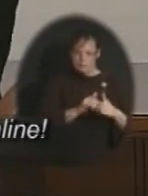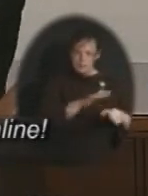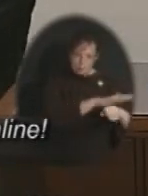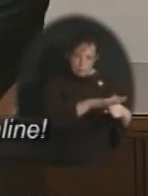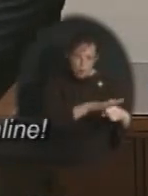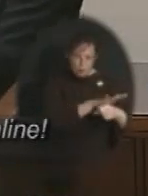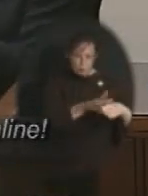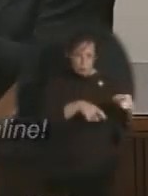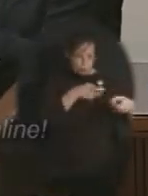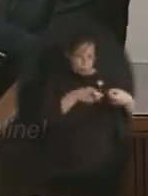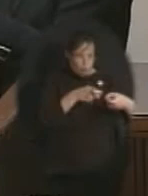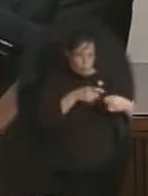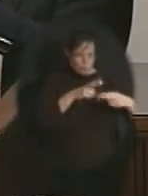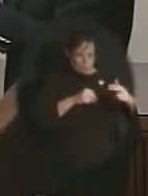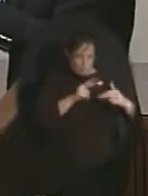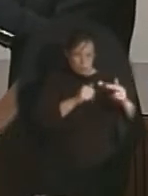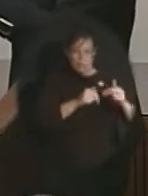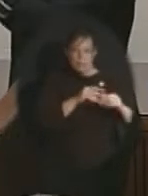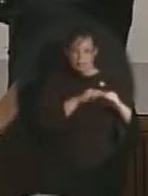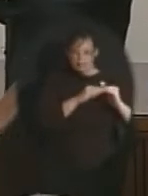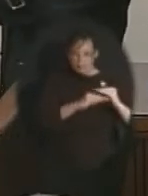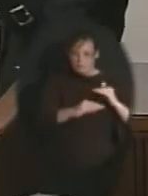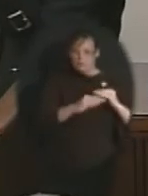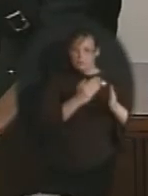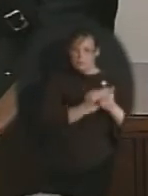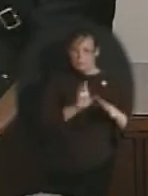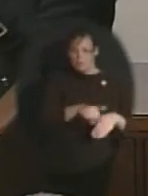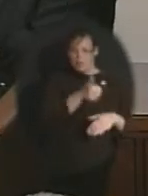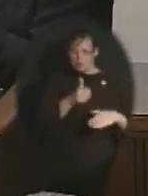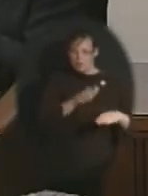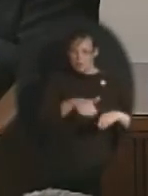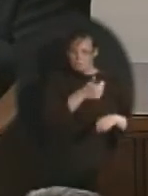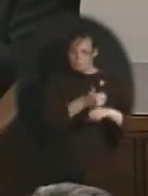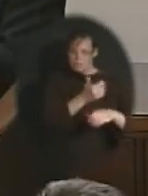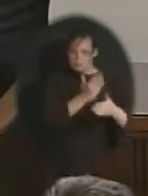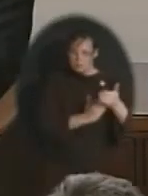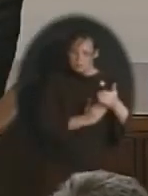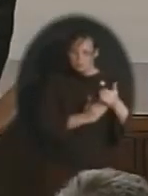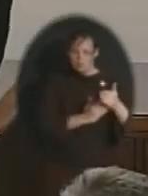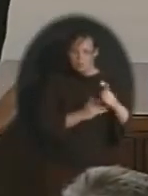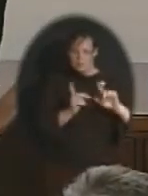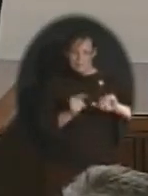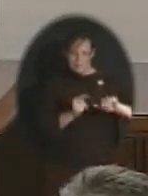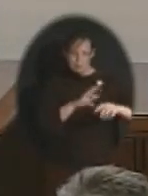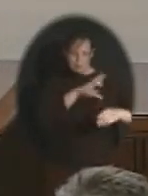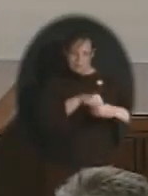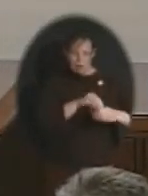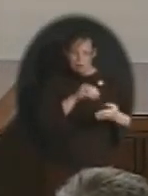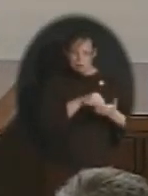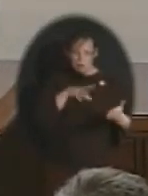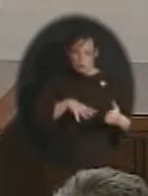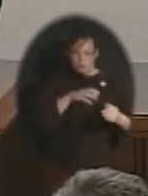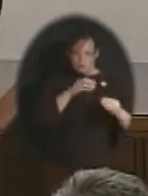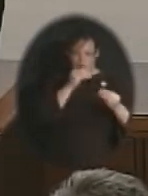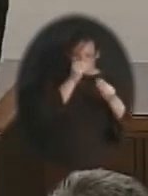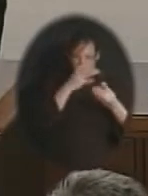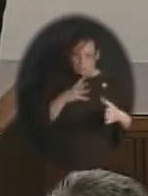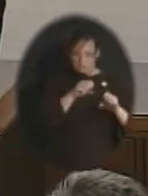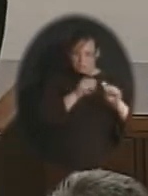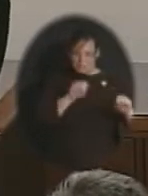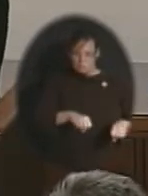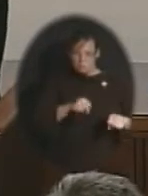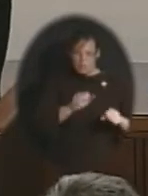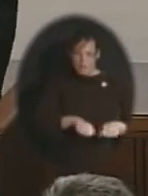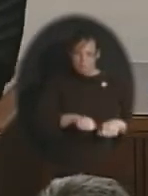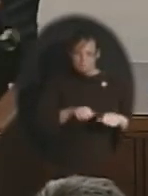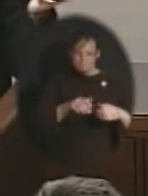level, controlled at the building level. Some of the other implementation pieces, certainly we have attendance within our student information system that we can pull